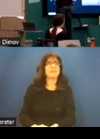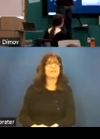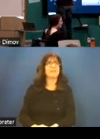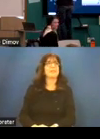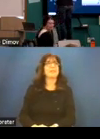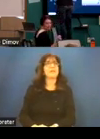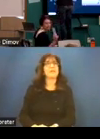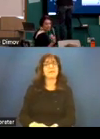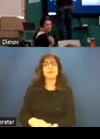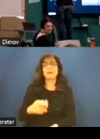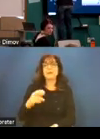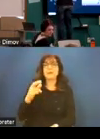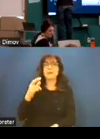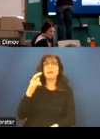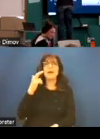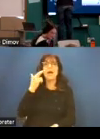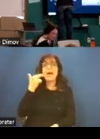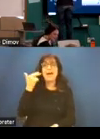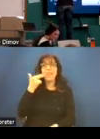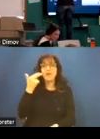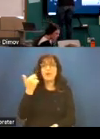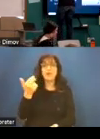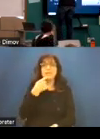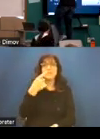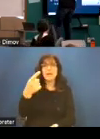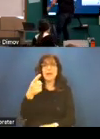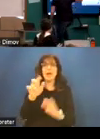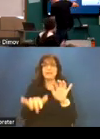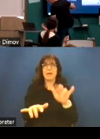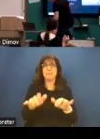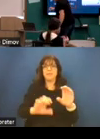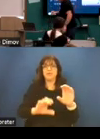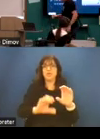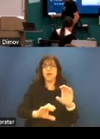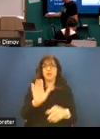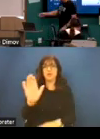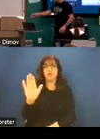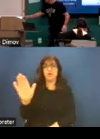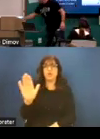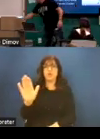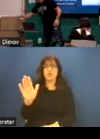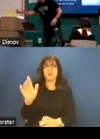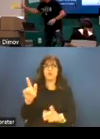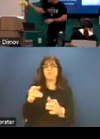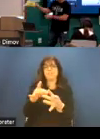Oh, you did? Yeah, I put it in the chat. Oh, I'm taping.